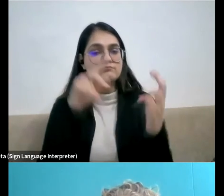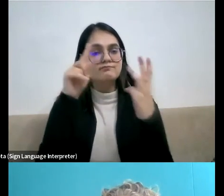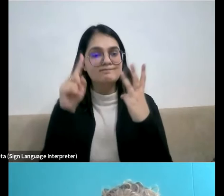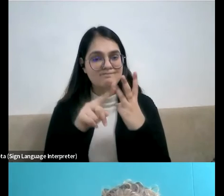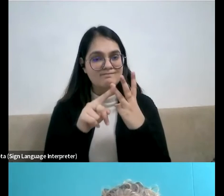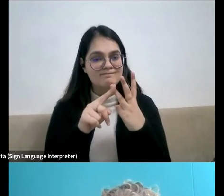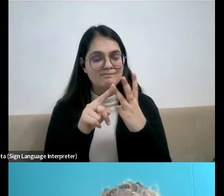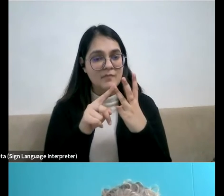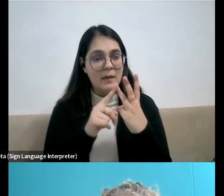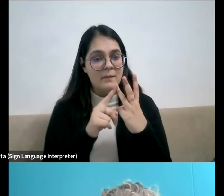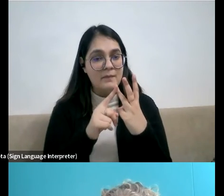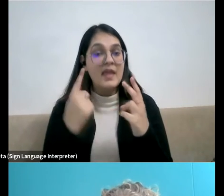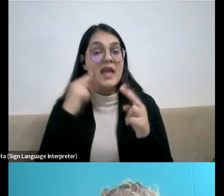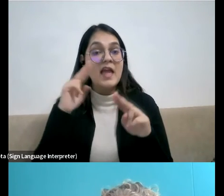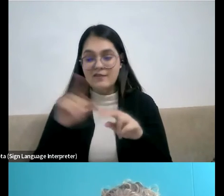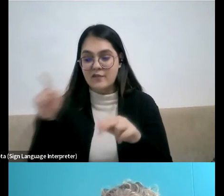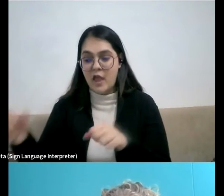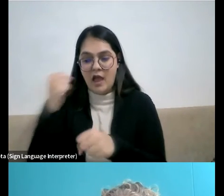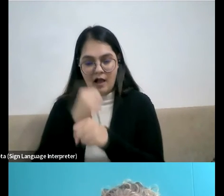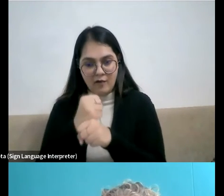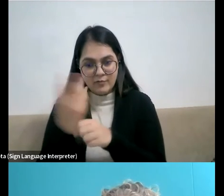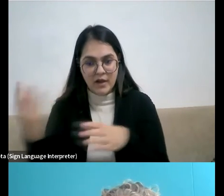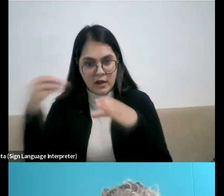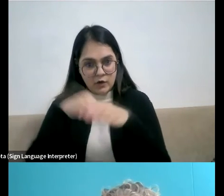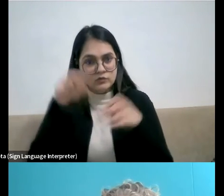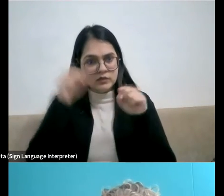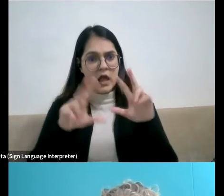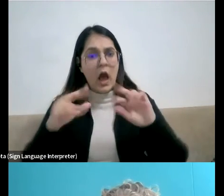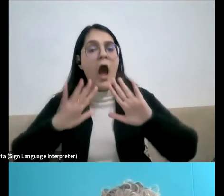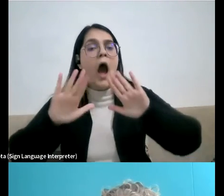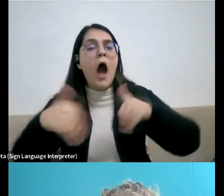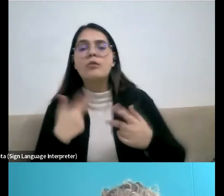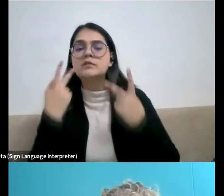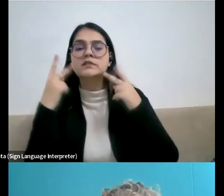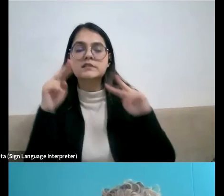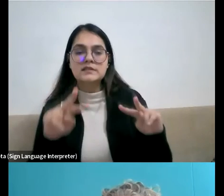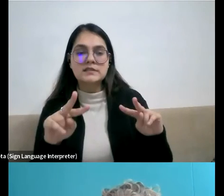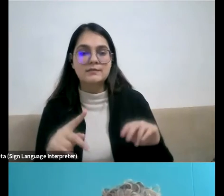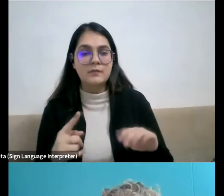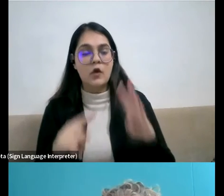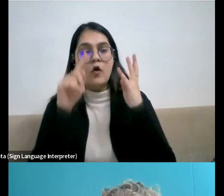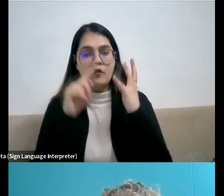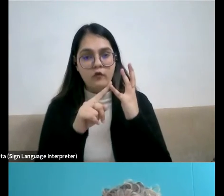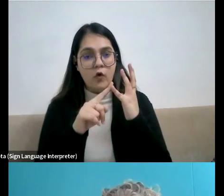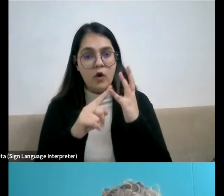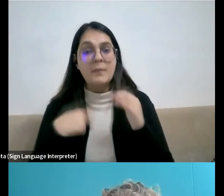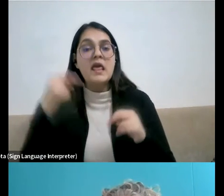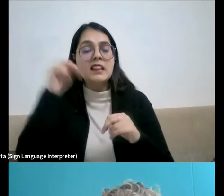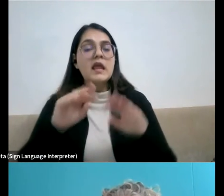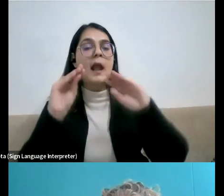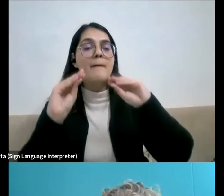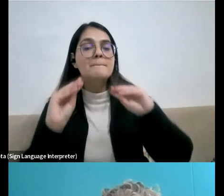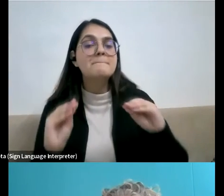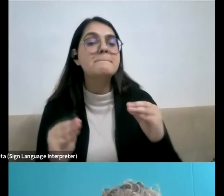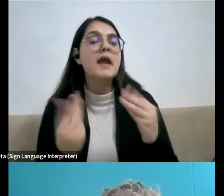we measure if governance is in fact inclusive? And then fourthly, what do we do to make things better if we find that it's